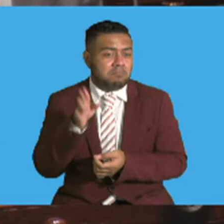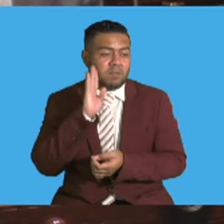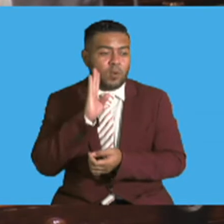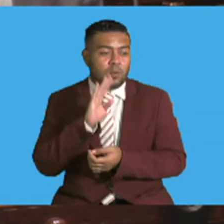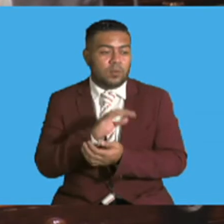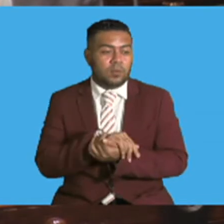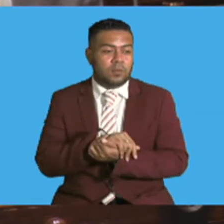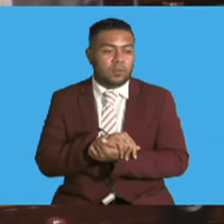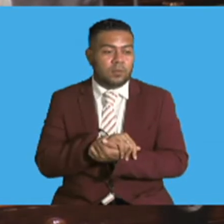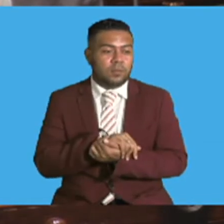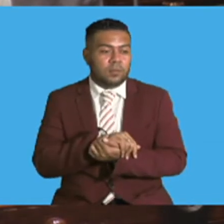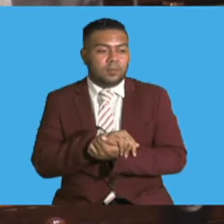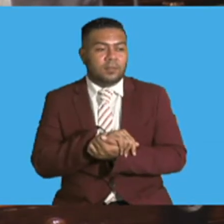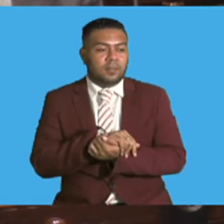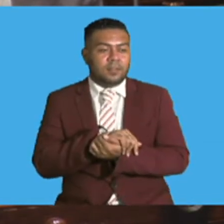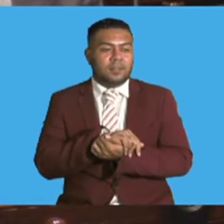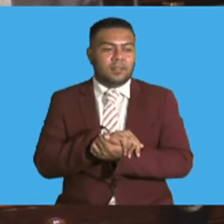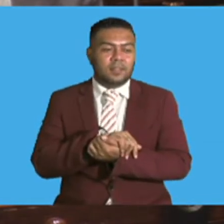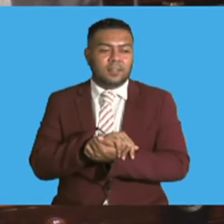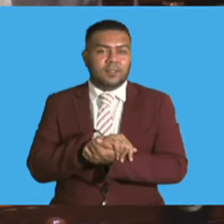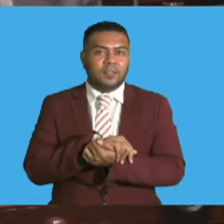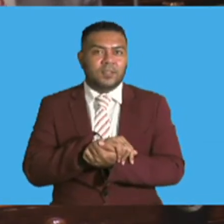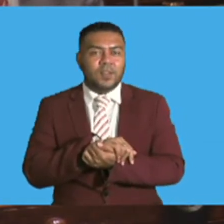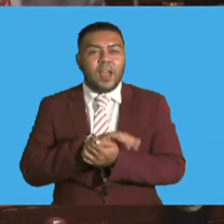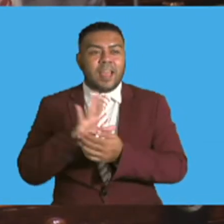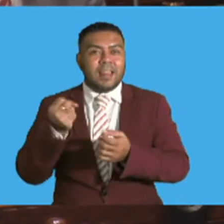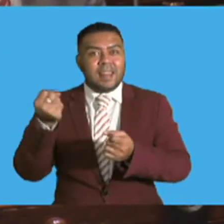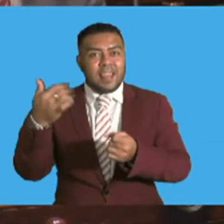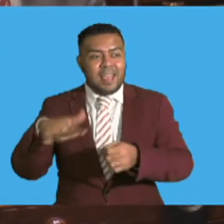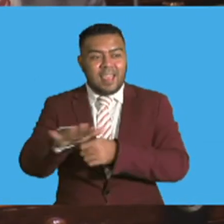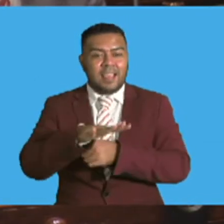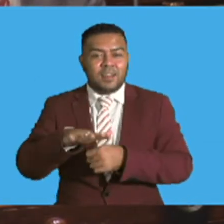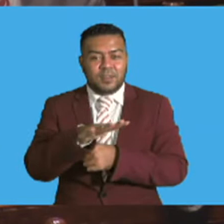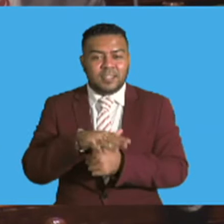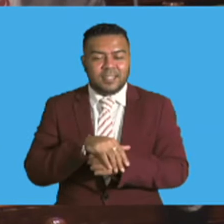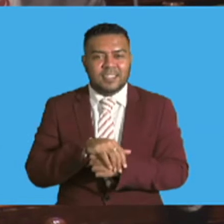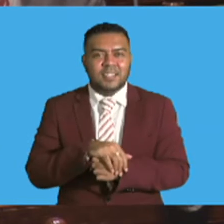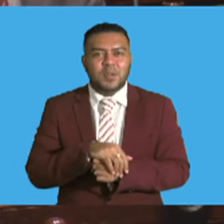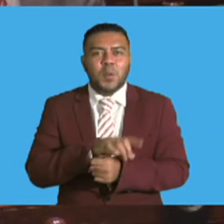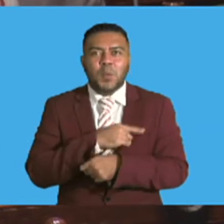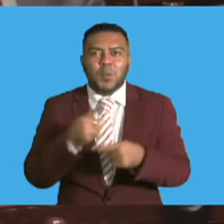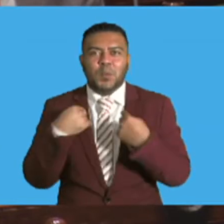away from talking about these matters, is that in the customs area is where we find a lot of the,